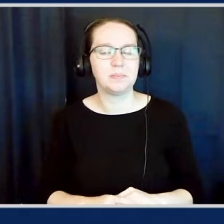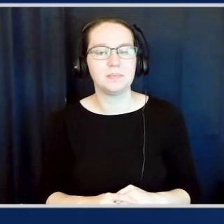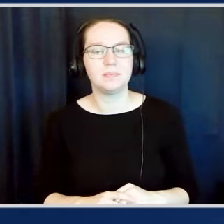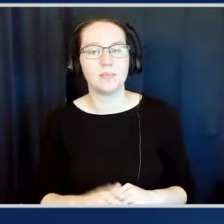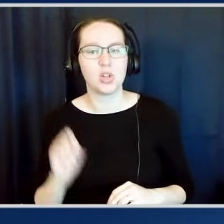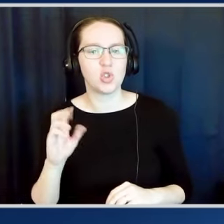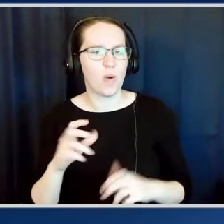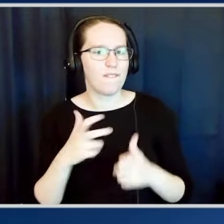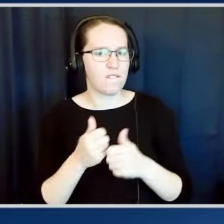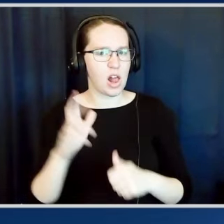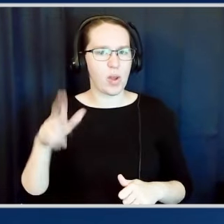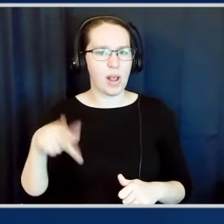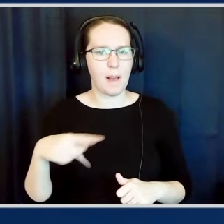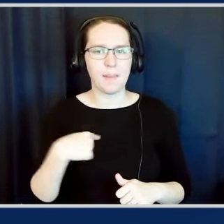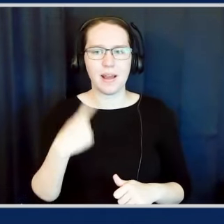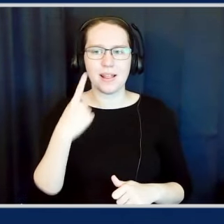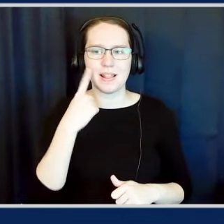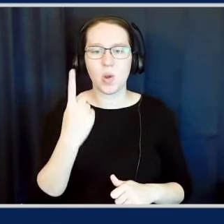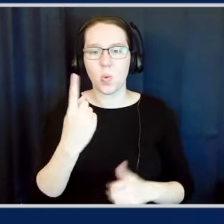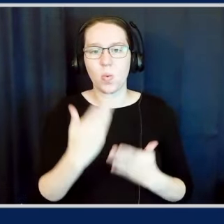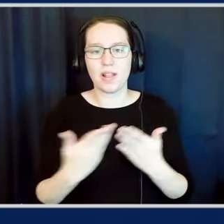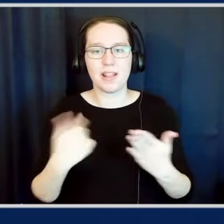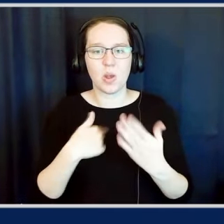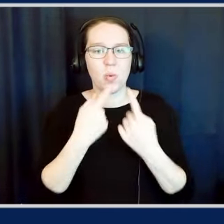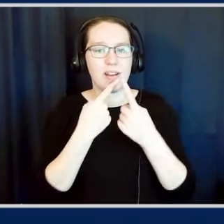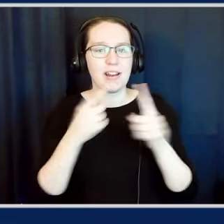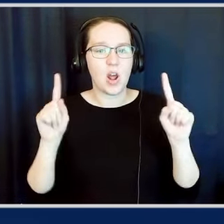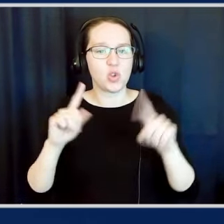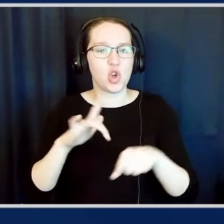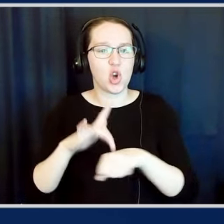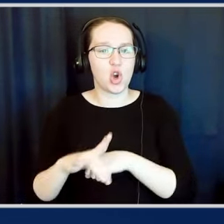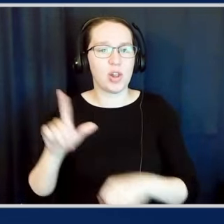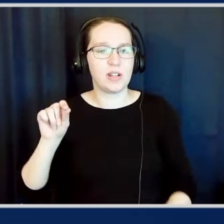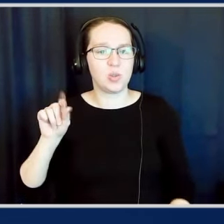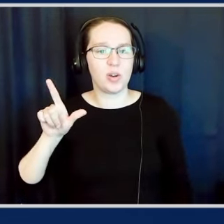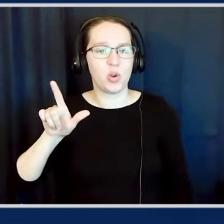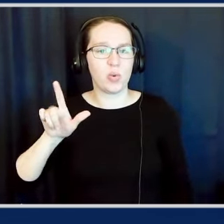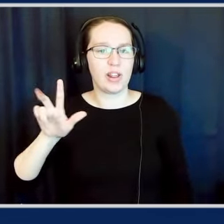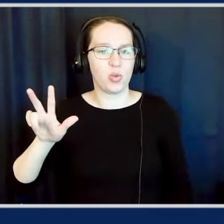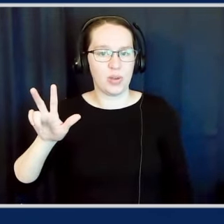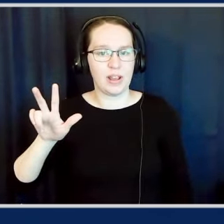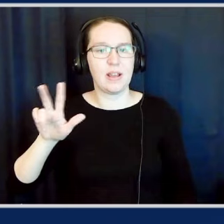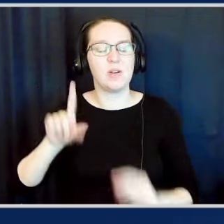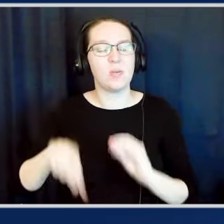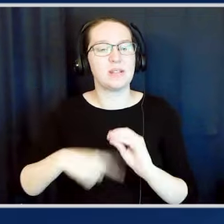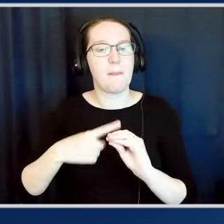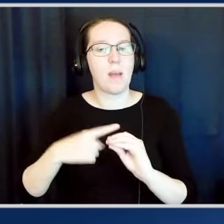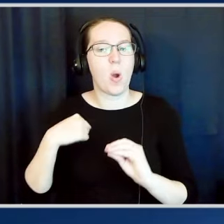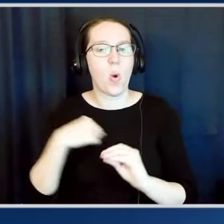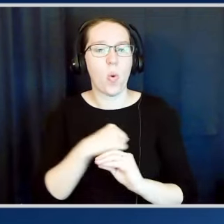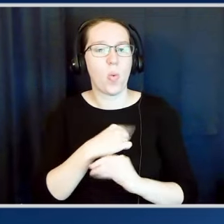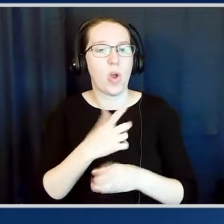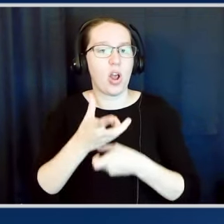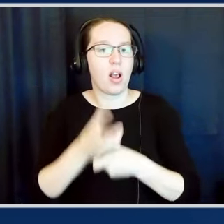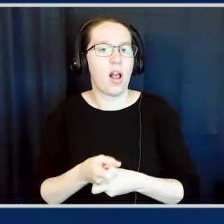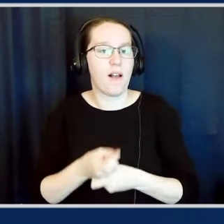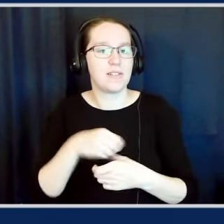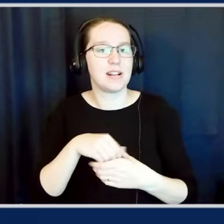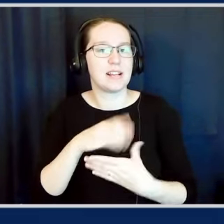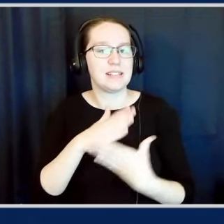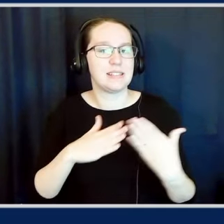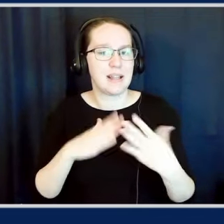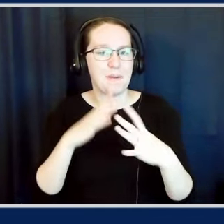I think that one of the things that we had announced in early 2023 was that we're so confident in some of this